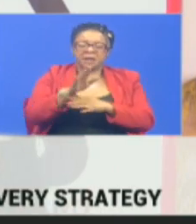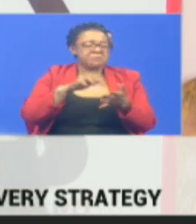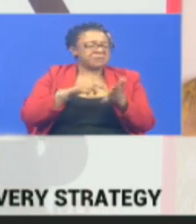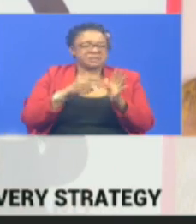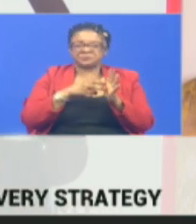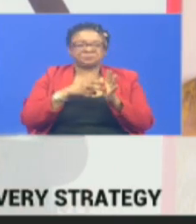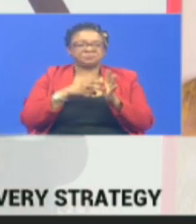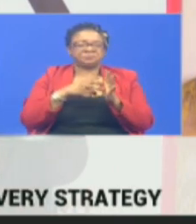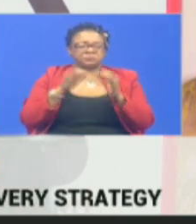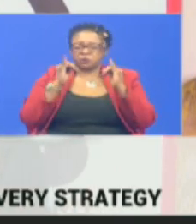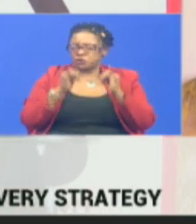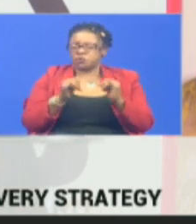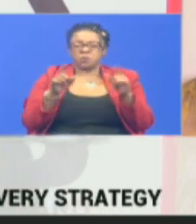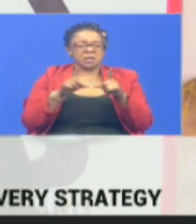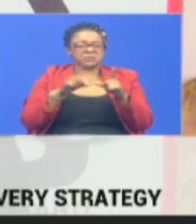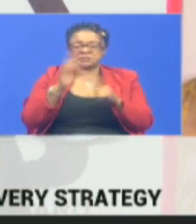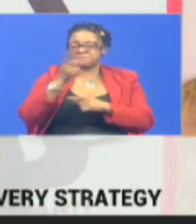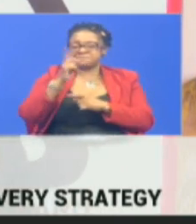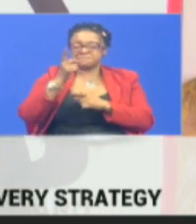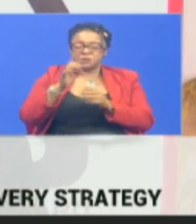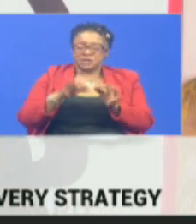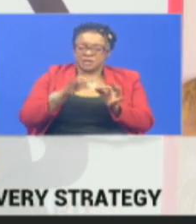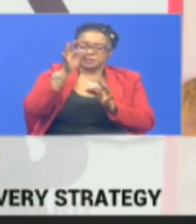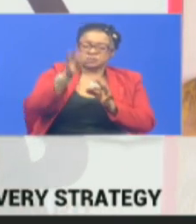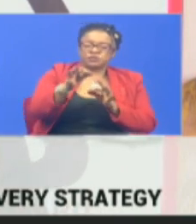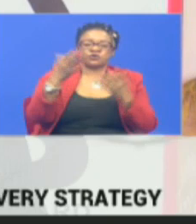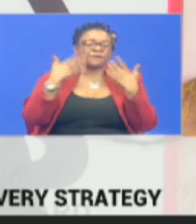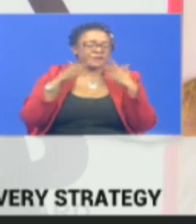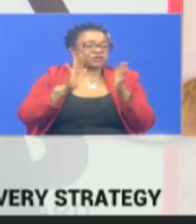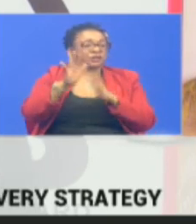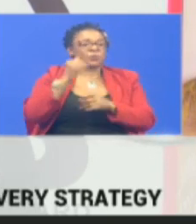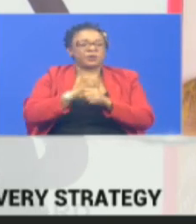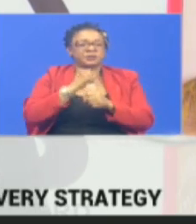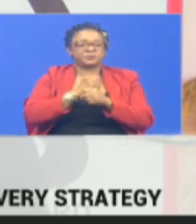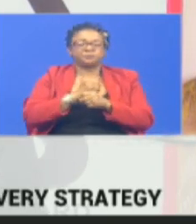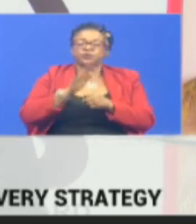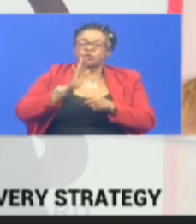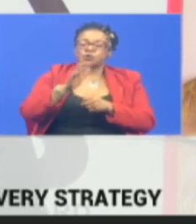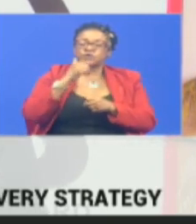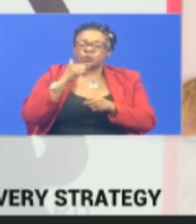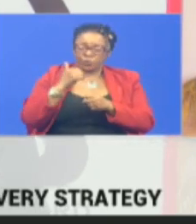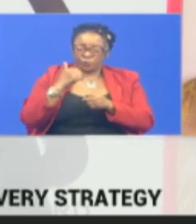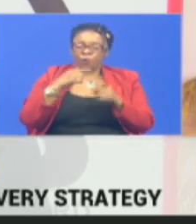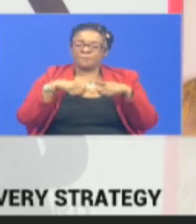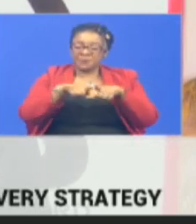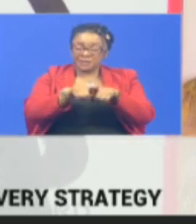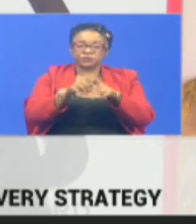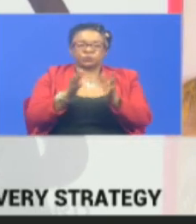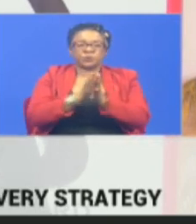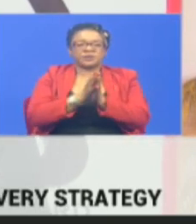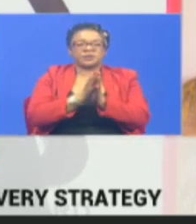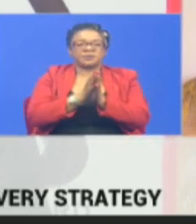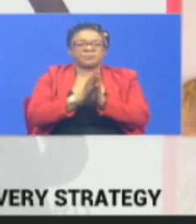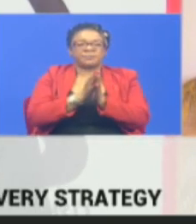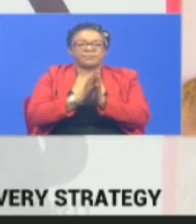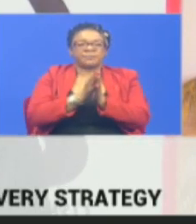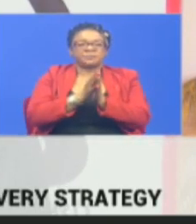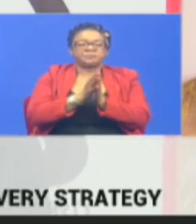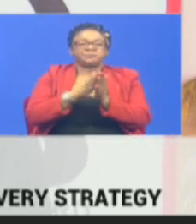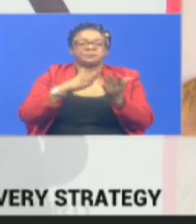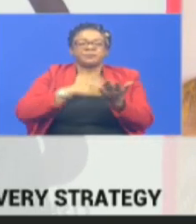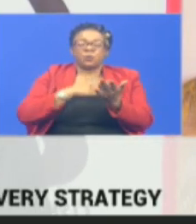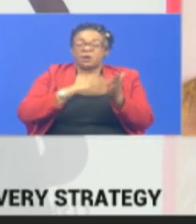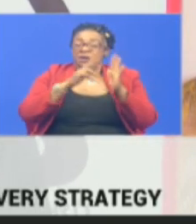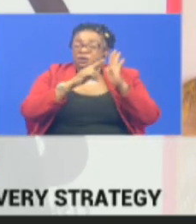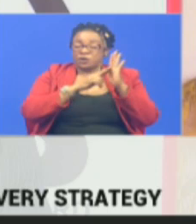new license. We just give them extension to complete their work. And the ones that are compliant with our